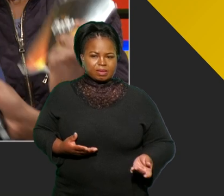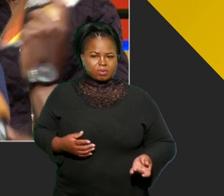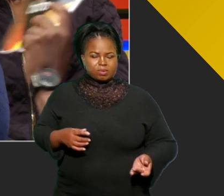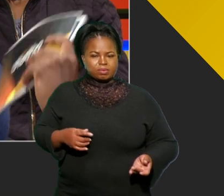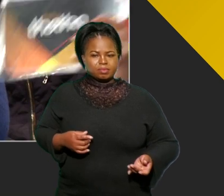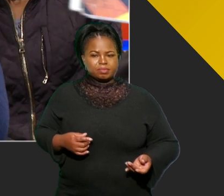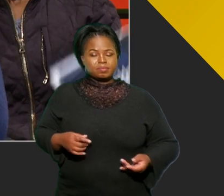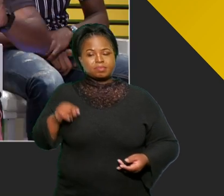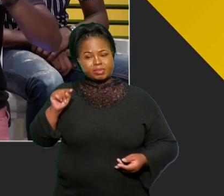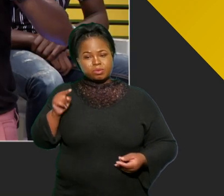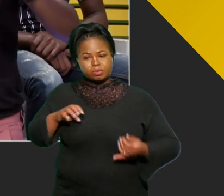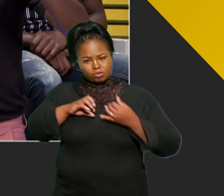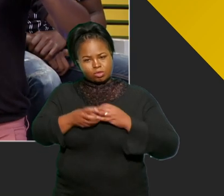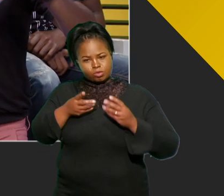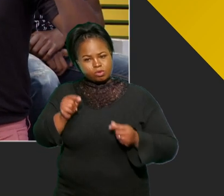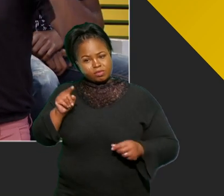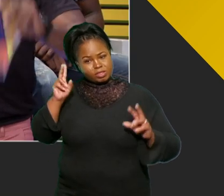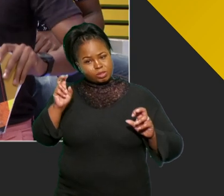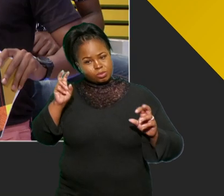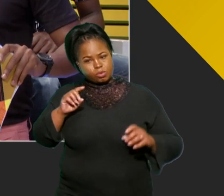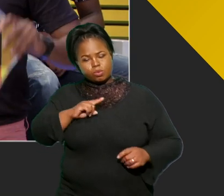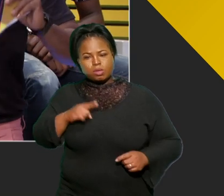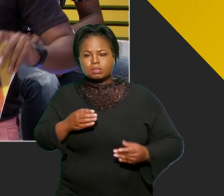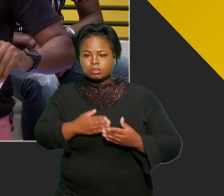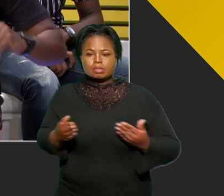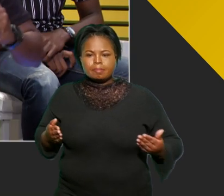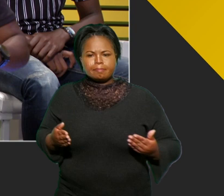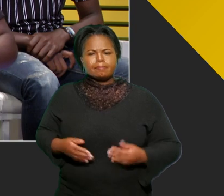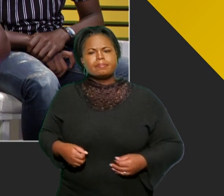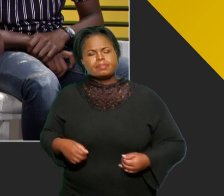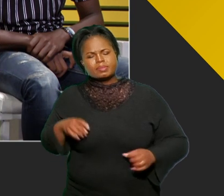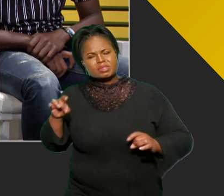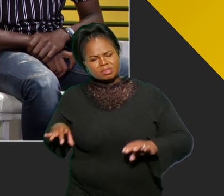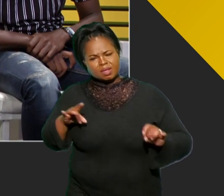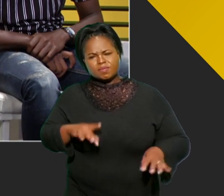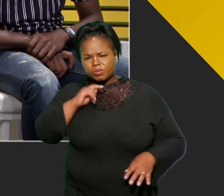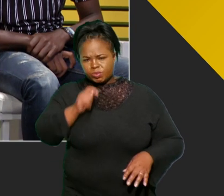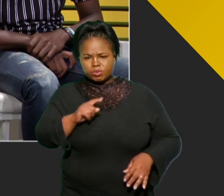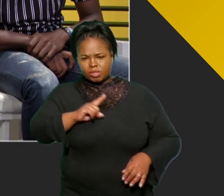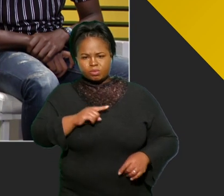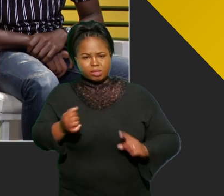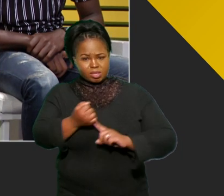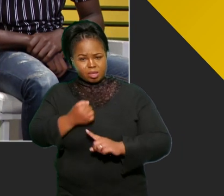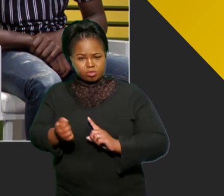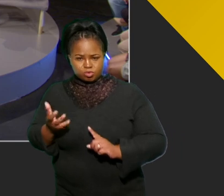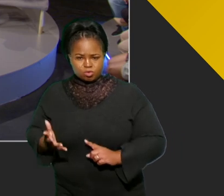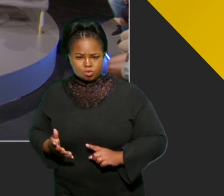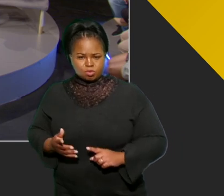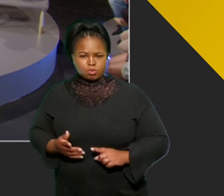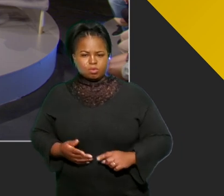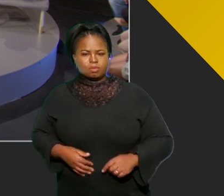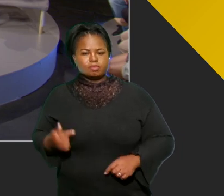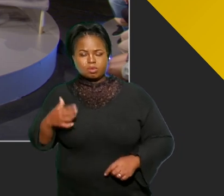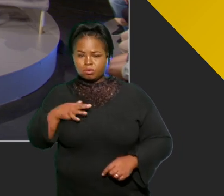but that's the thing we're addressing ukuthi some people are stranded abanye abantu bahluphekile and that's why they're being abused and I want to ask you quickly